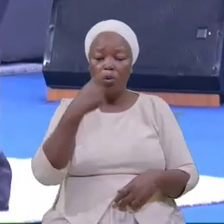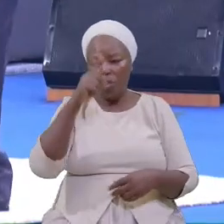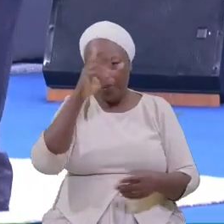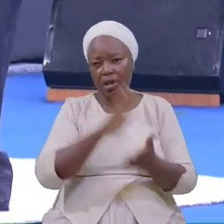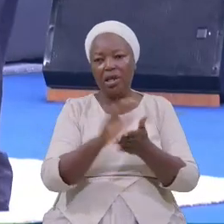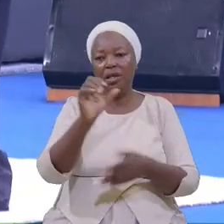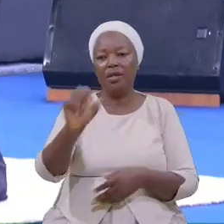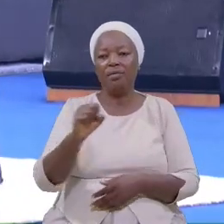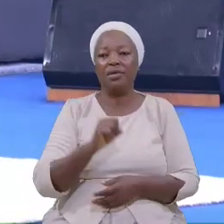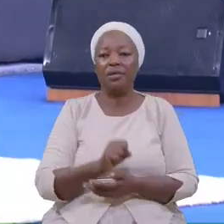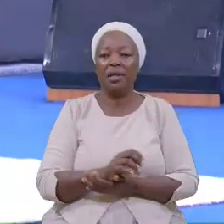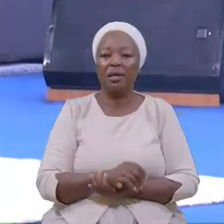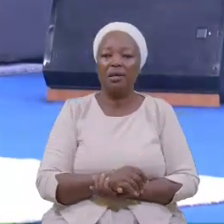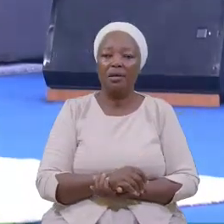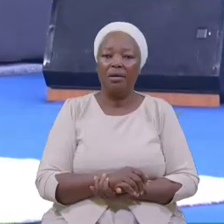believes.